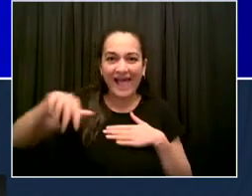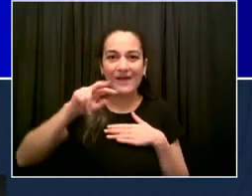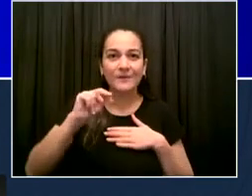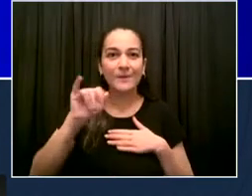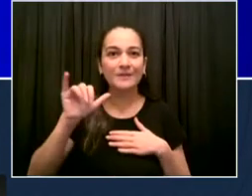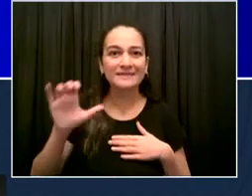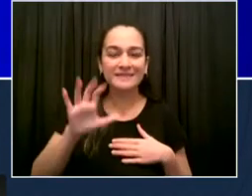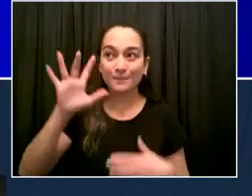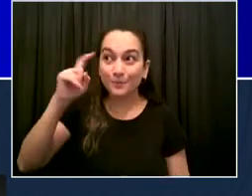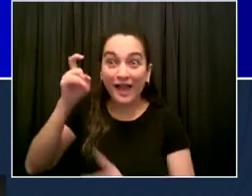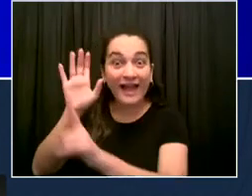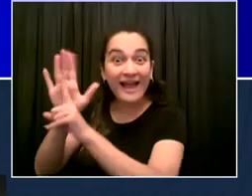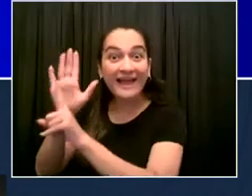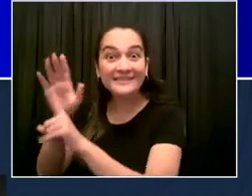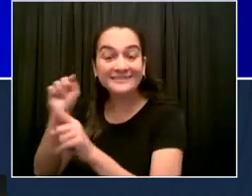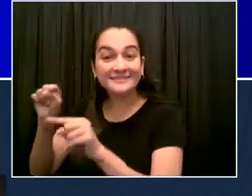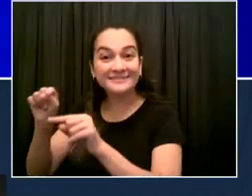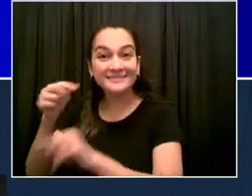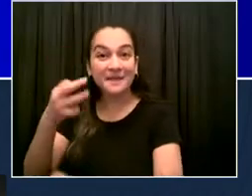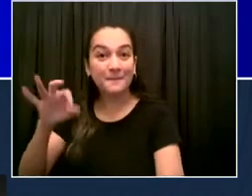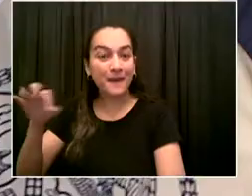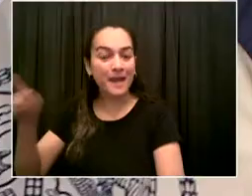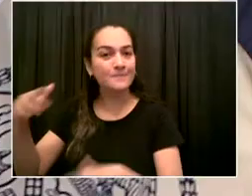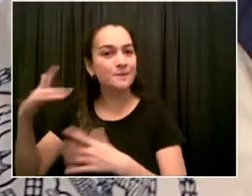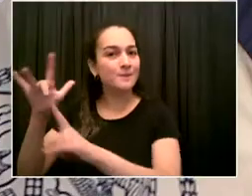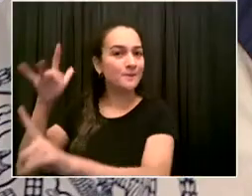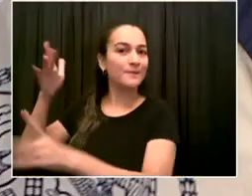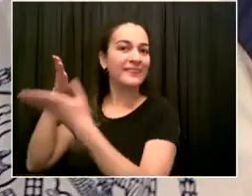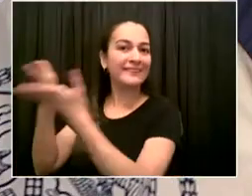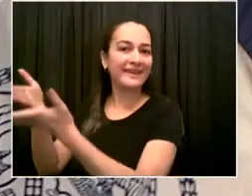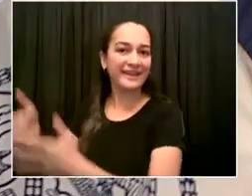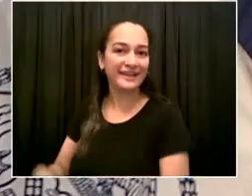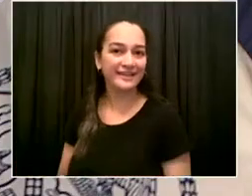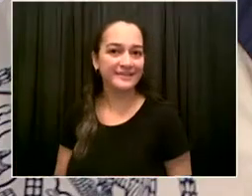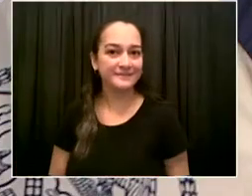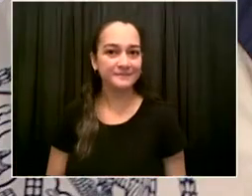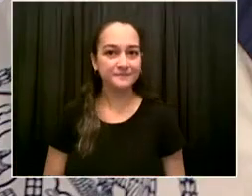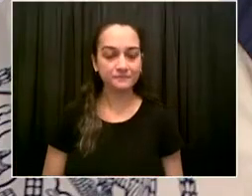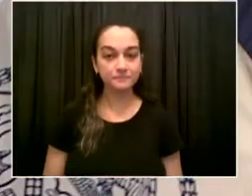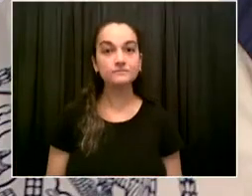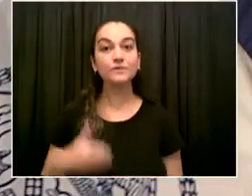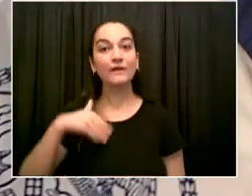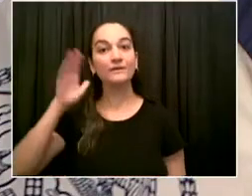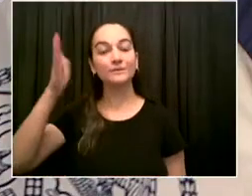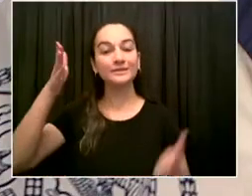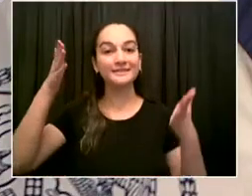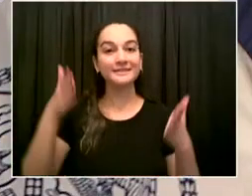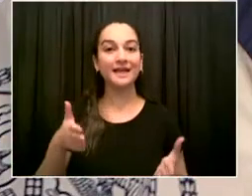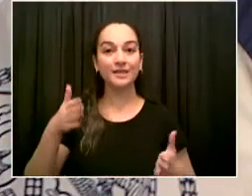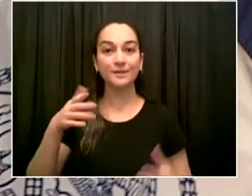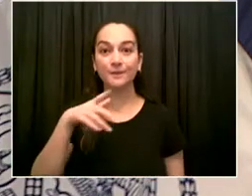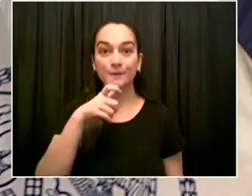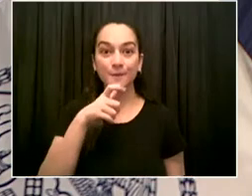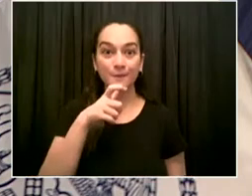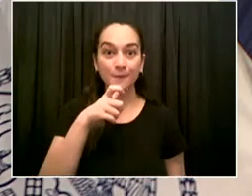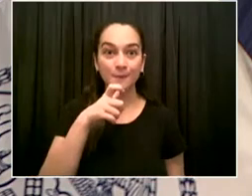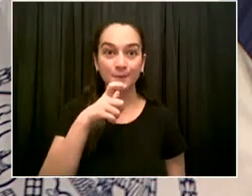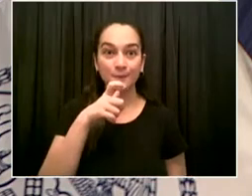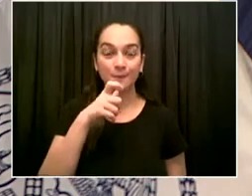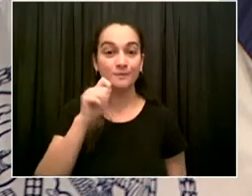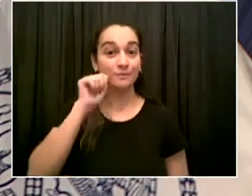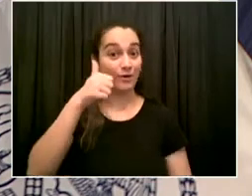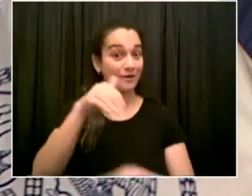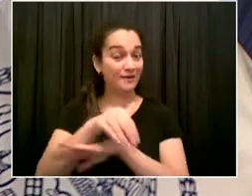own brilliance. He is going to be in Brooklyn tomorrow night, and people are pumped up. My great pleasure to introduce him with